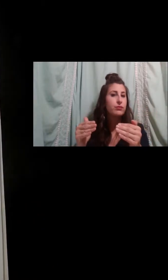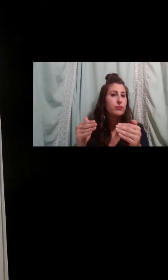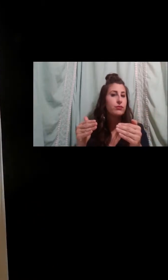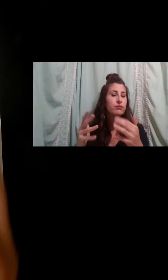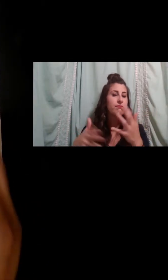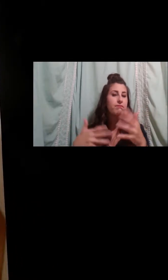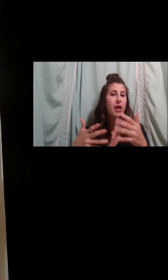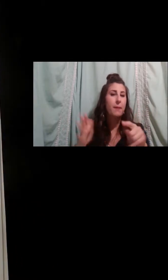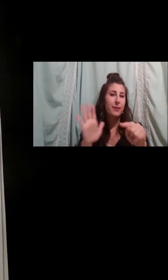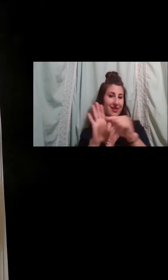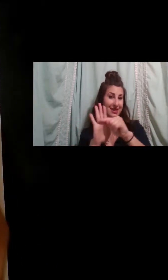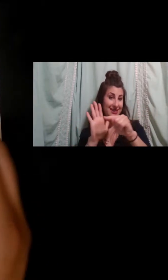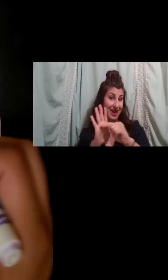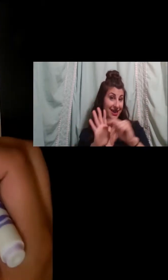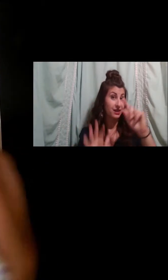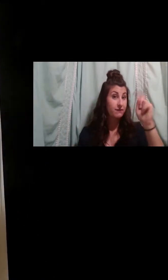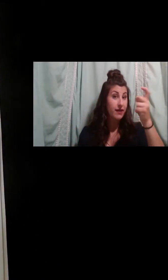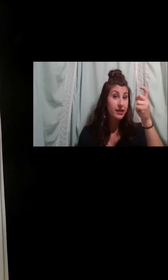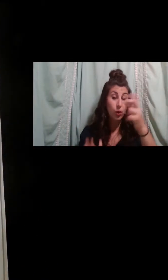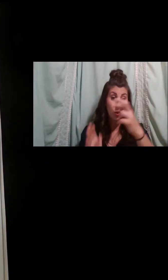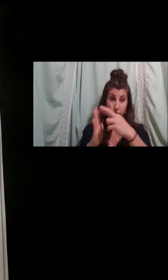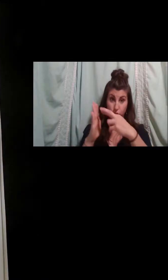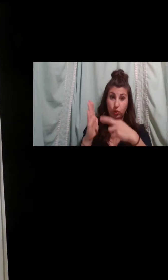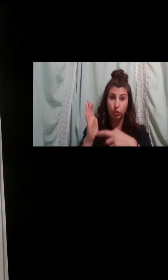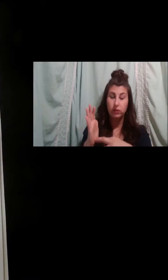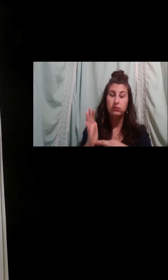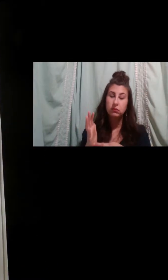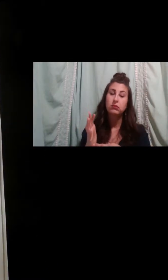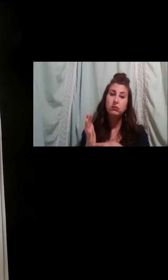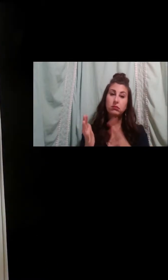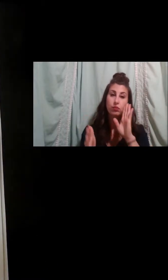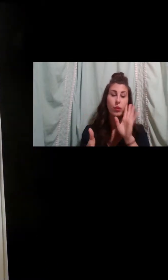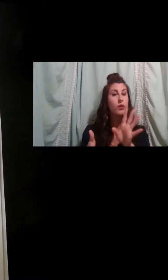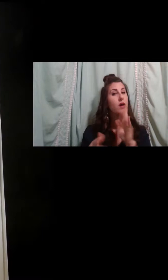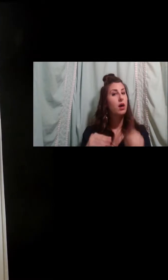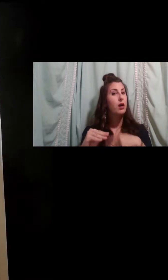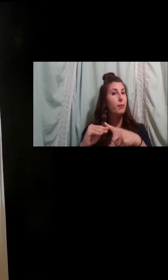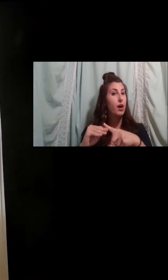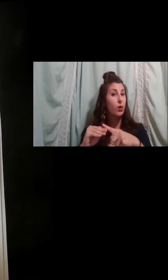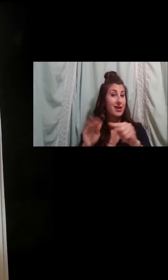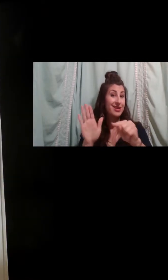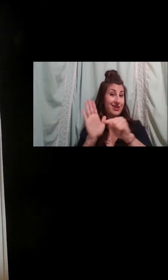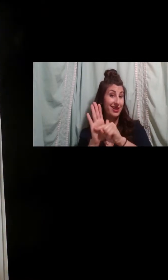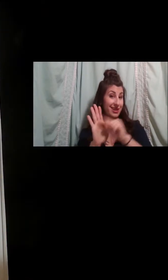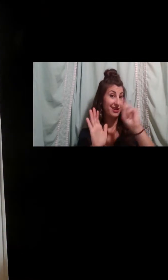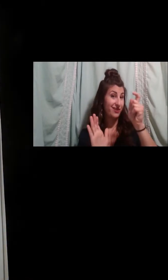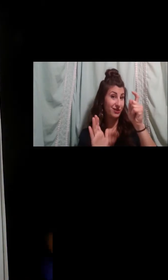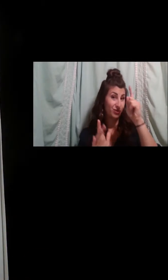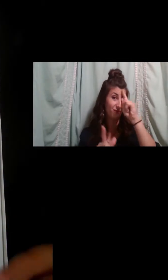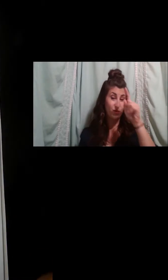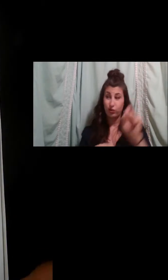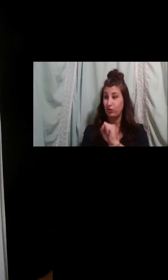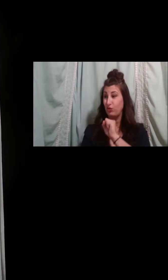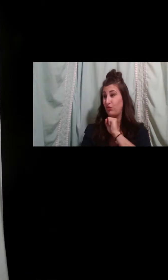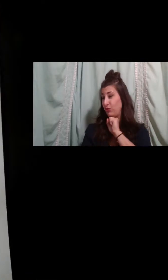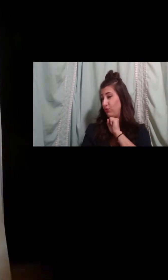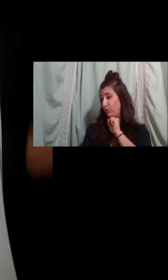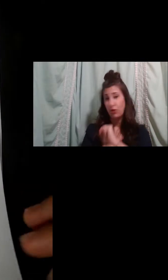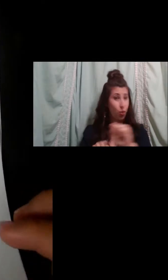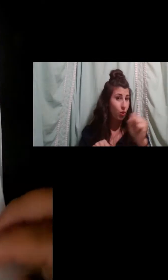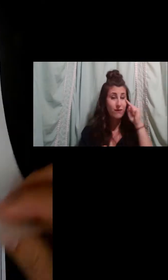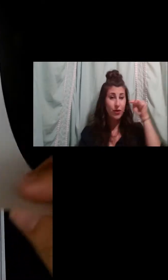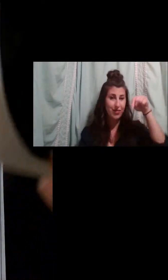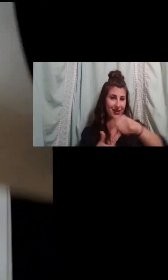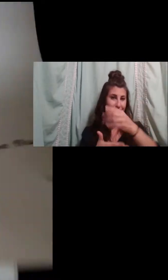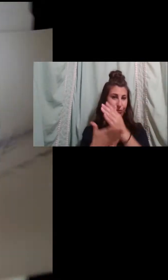at the negative exponent rule. Right? We're going to be talking about these negative exponents now for sure in